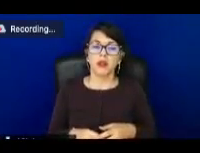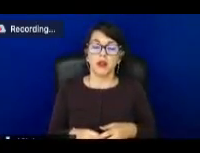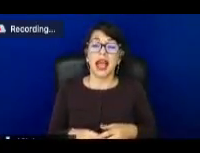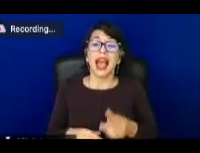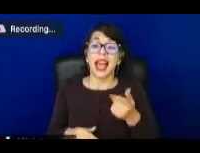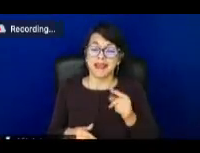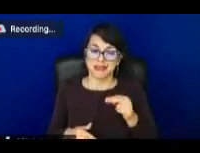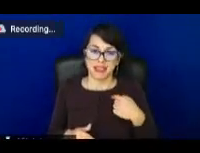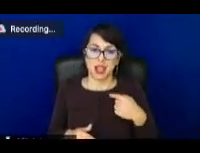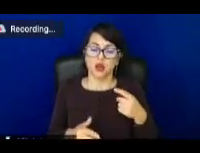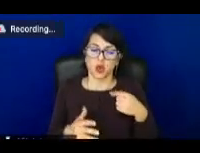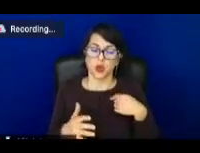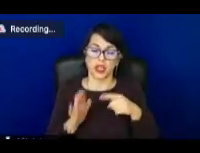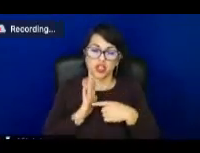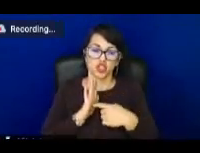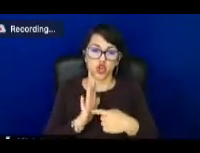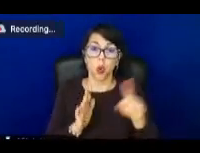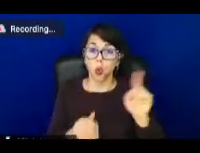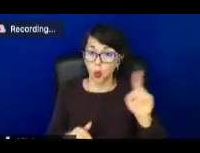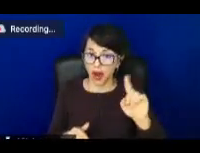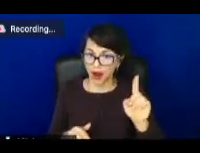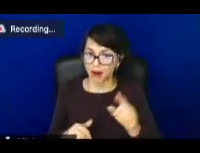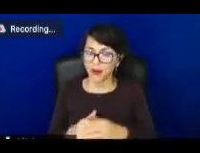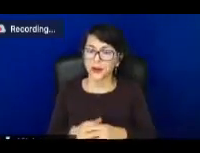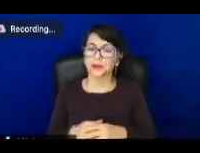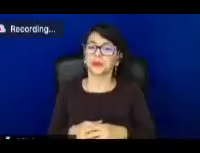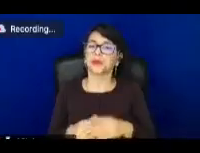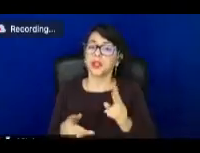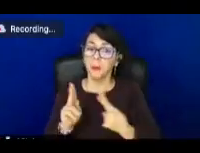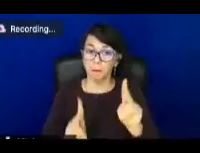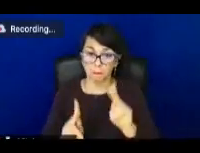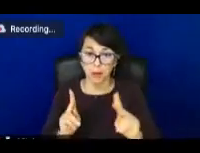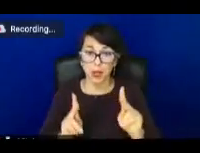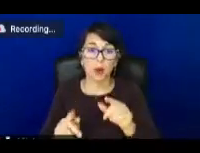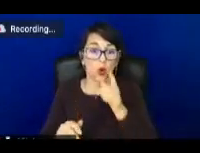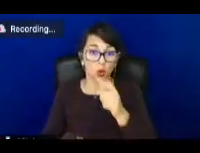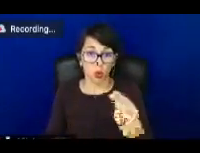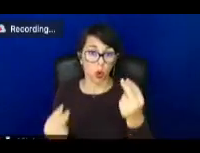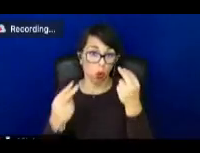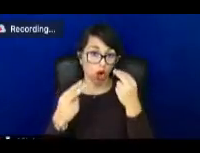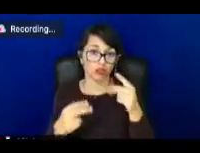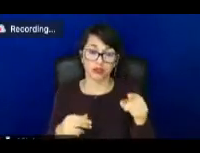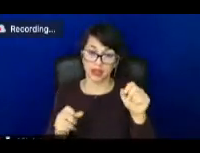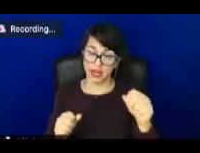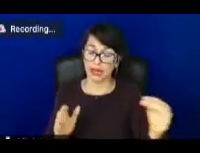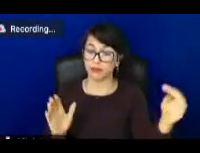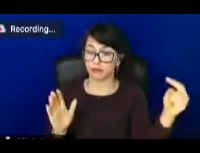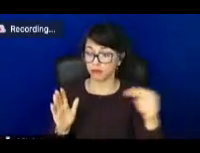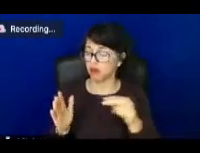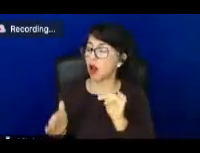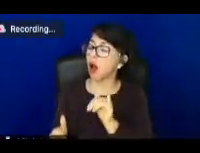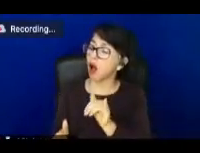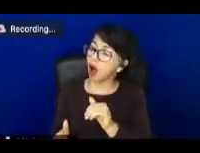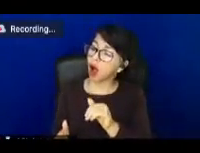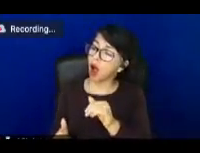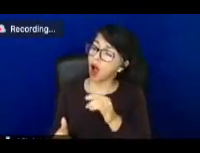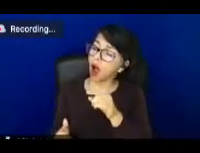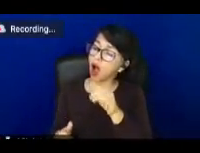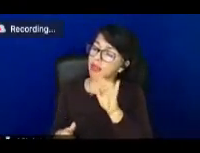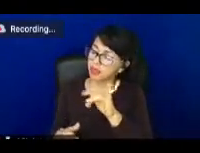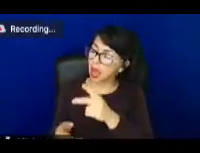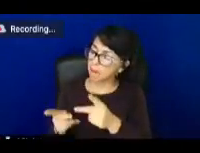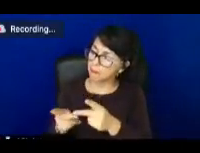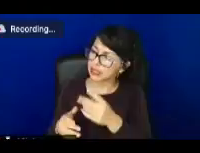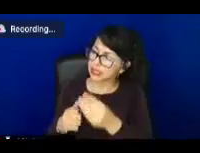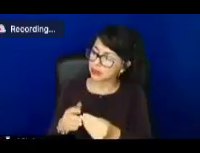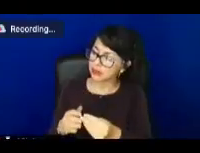from. Because that will include not just all the meetings we've heard, but it'll include all the COI data, all those points that are now